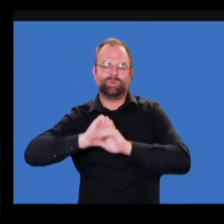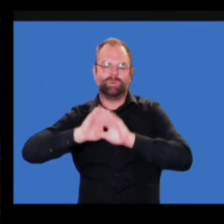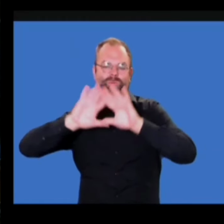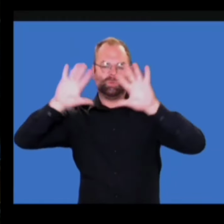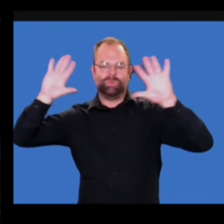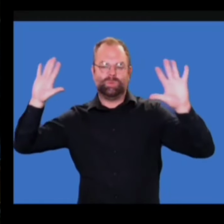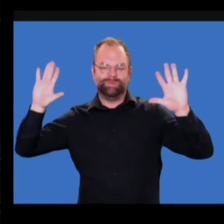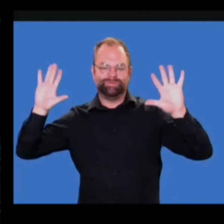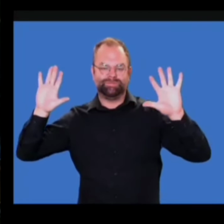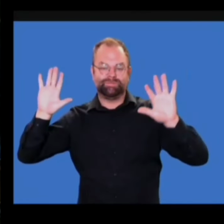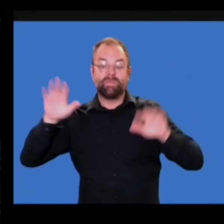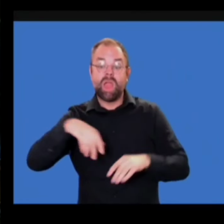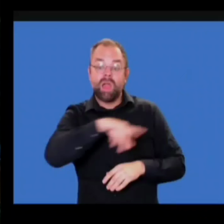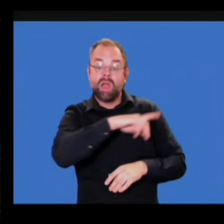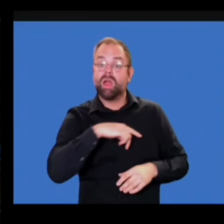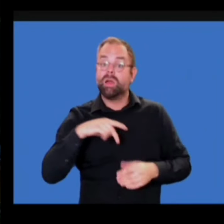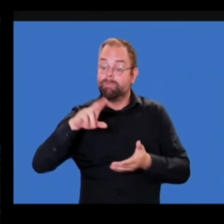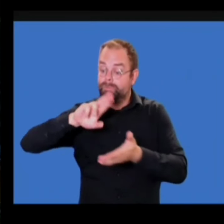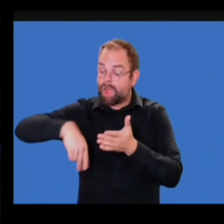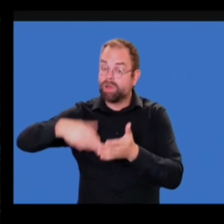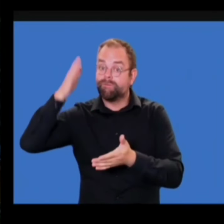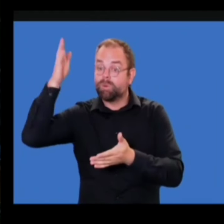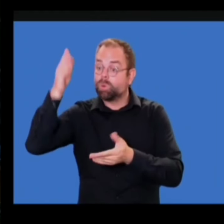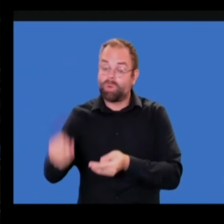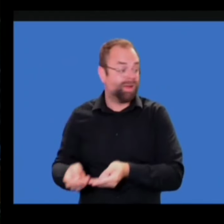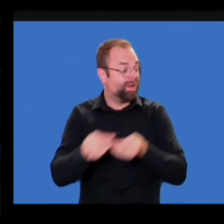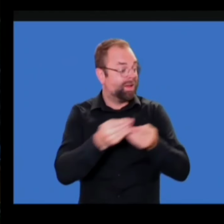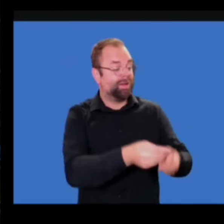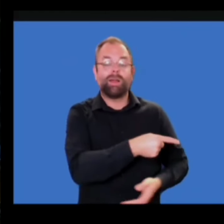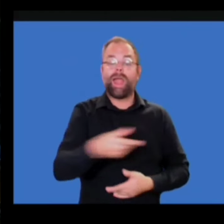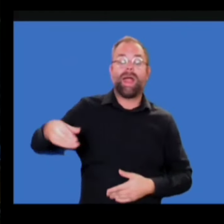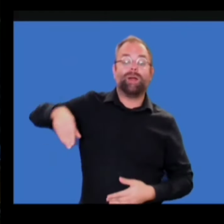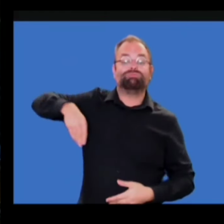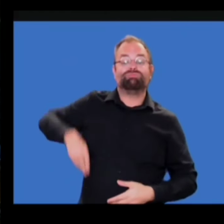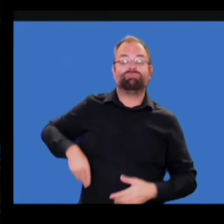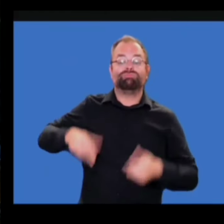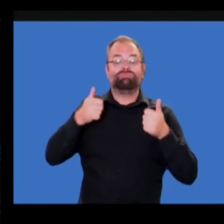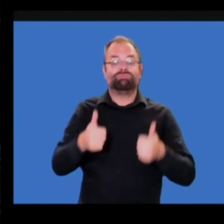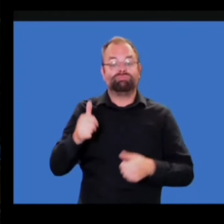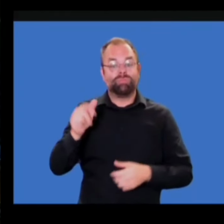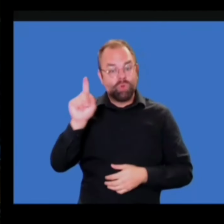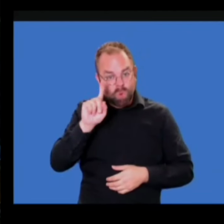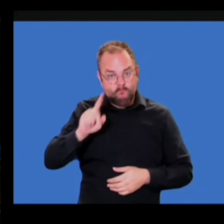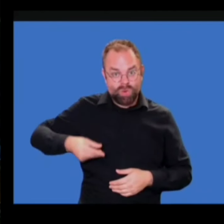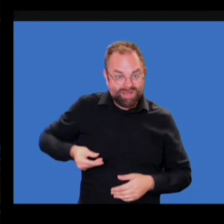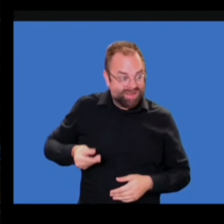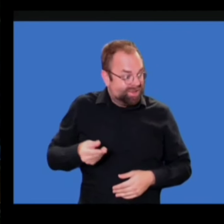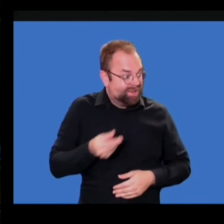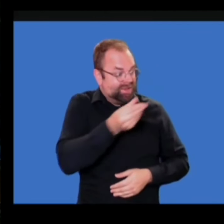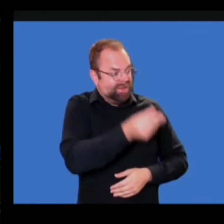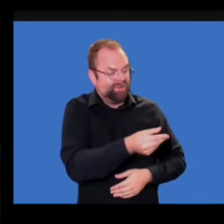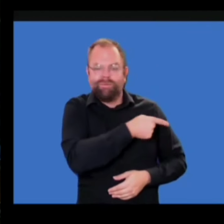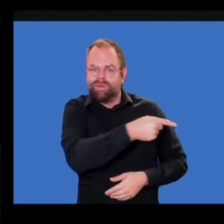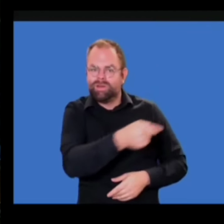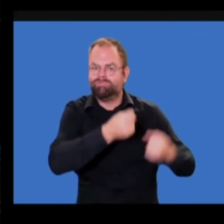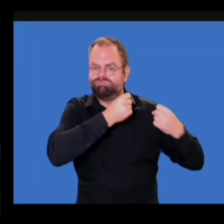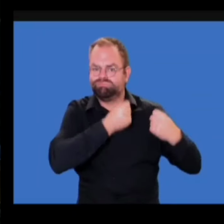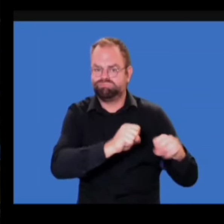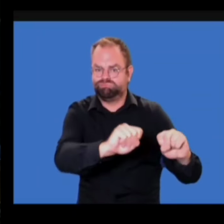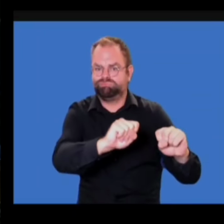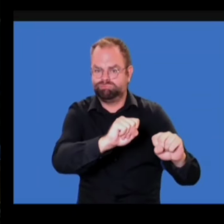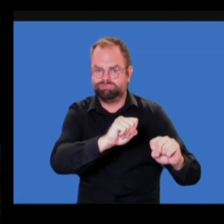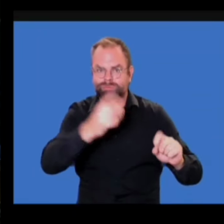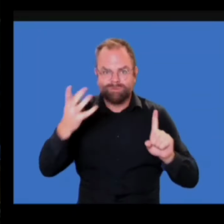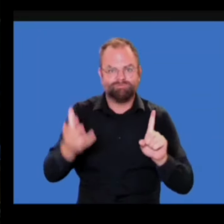active participation in governance, peace building, and economic development. We must create